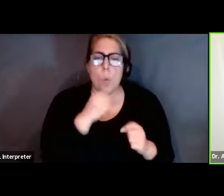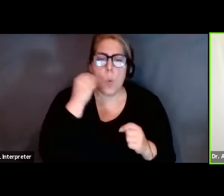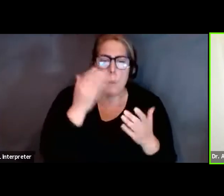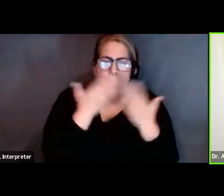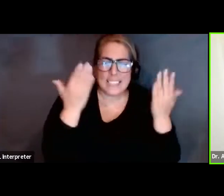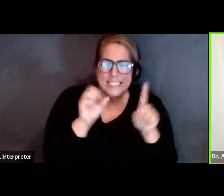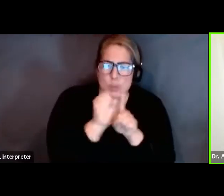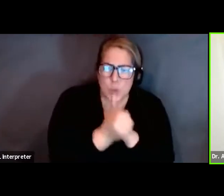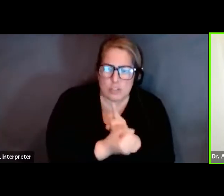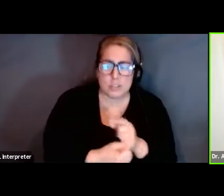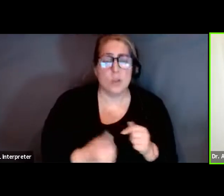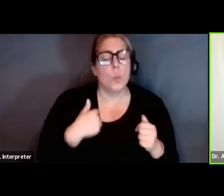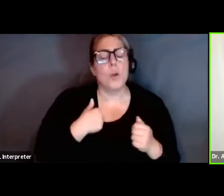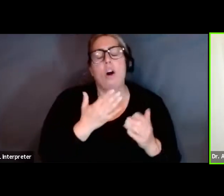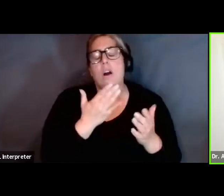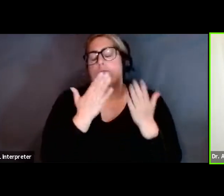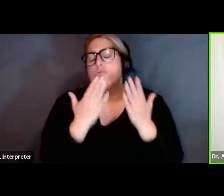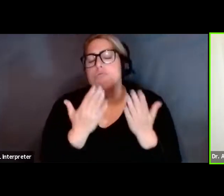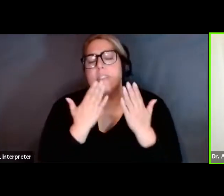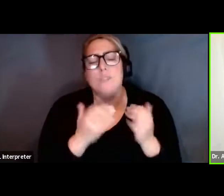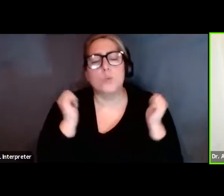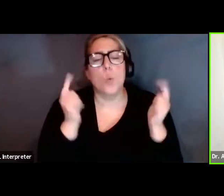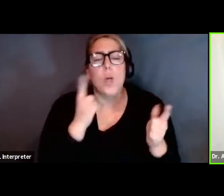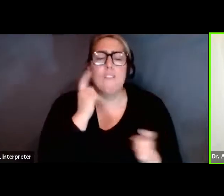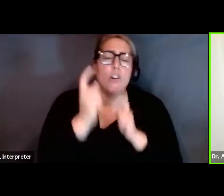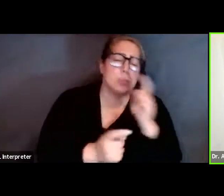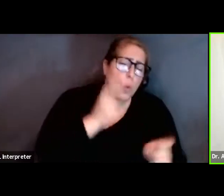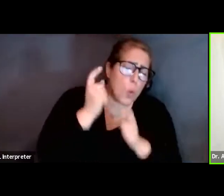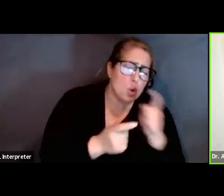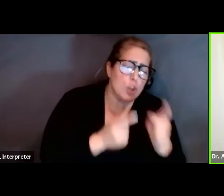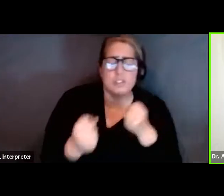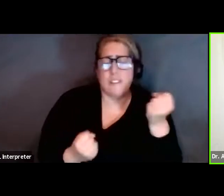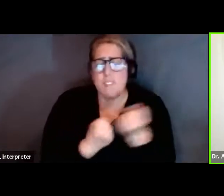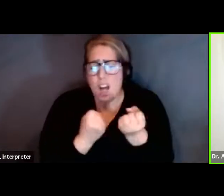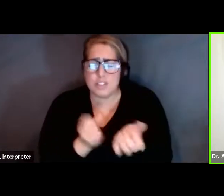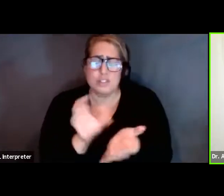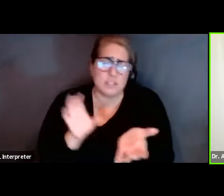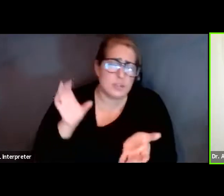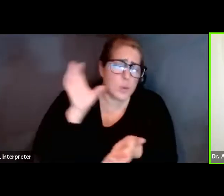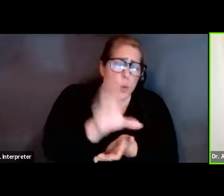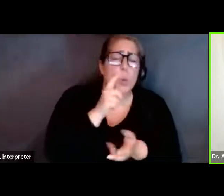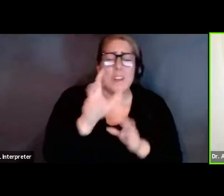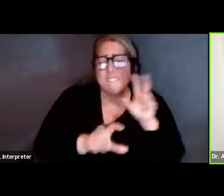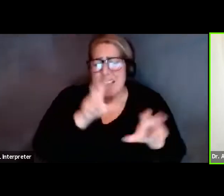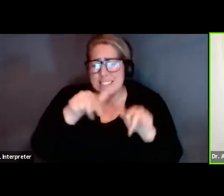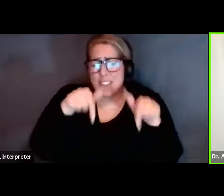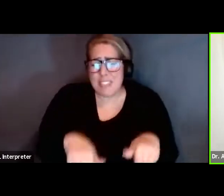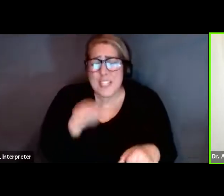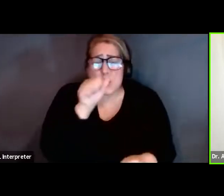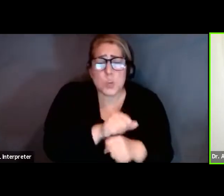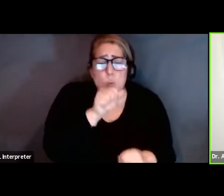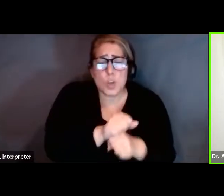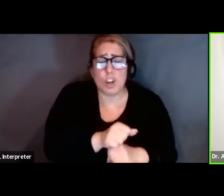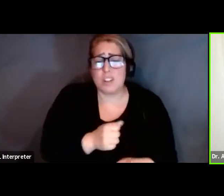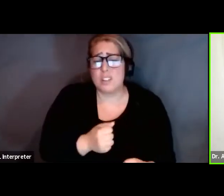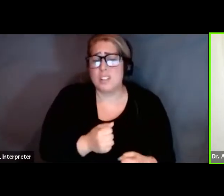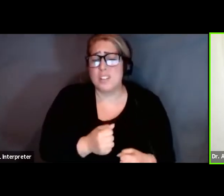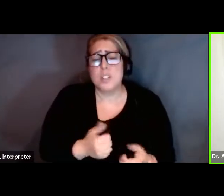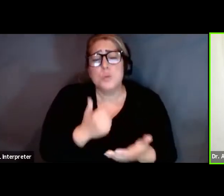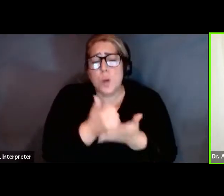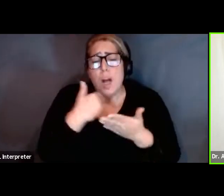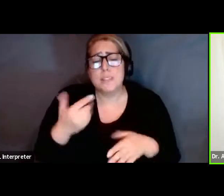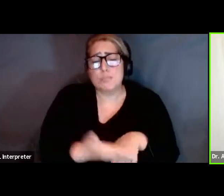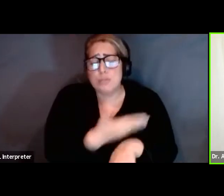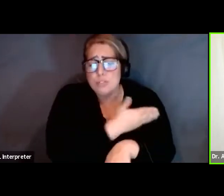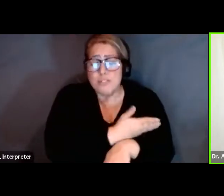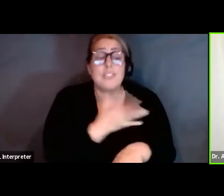all of our funders, donors, and supporters who continue to invest in this work. And today, I'm so pleased that Andy Newman, reporter from the New York